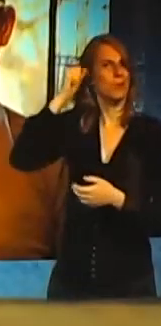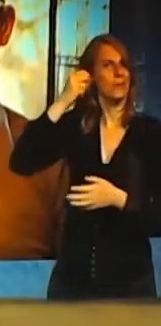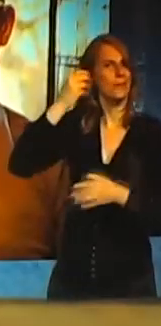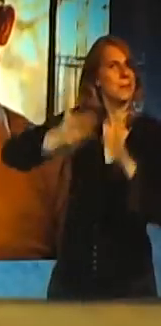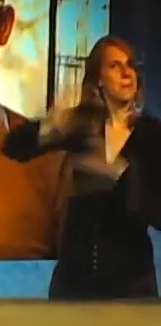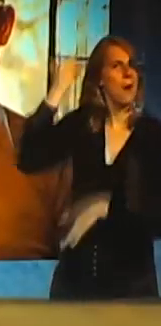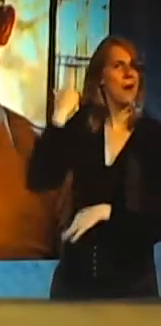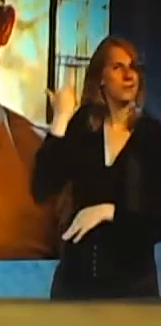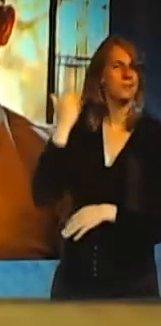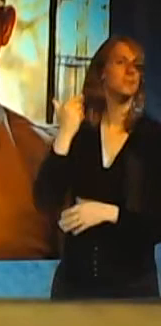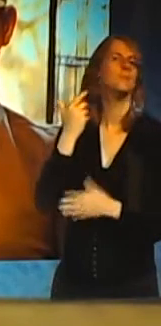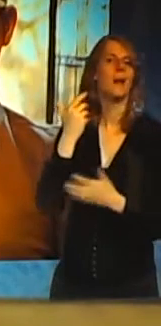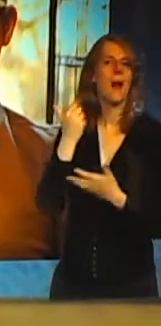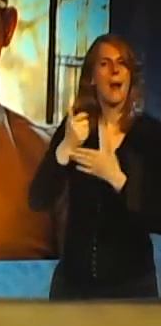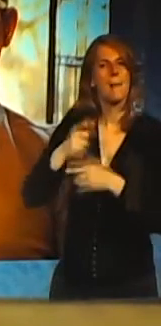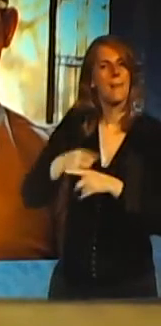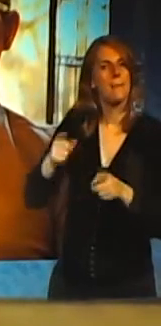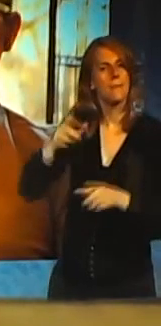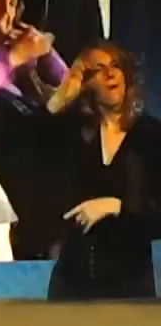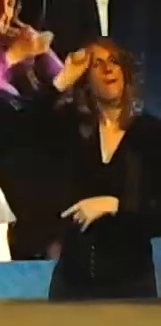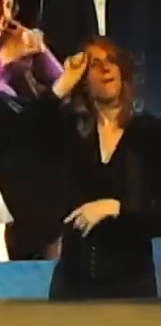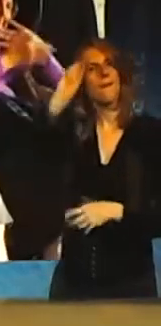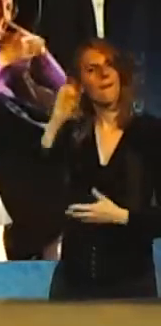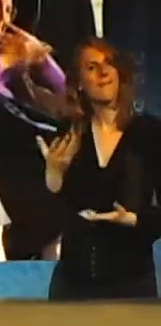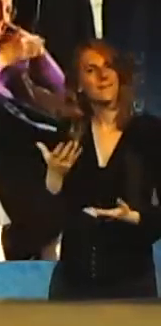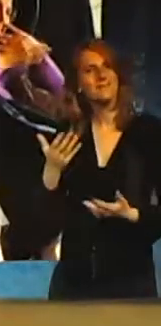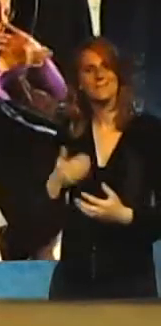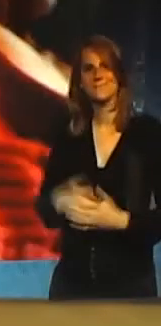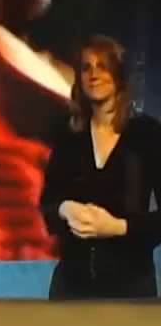back into the now.